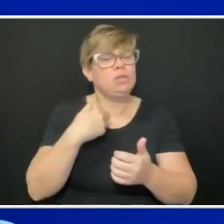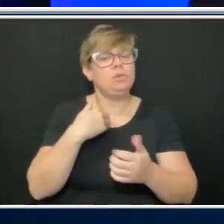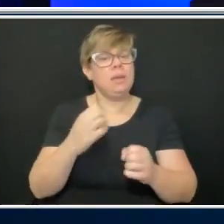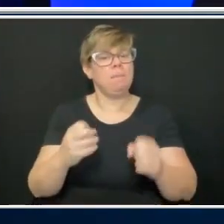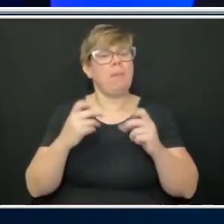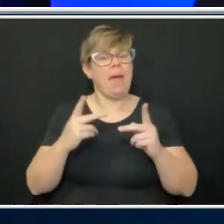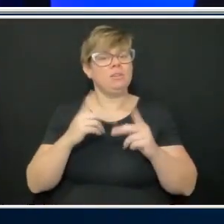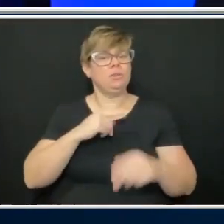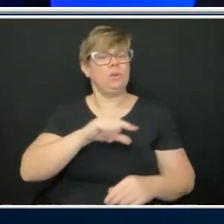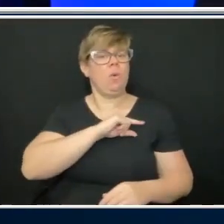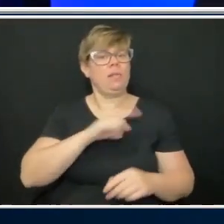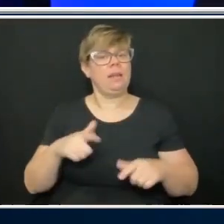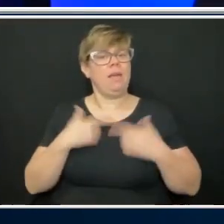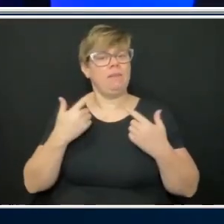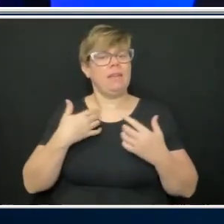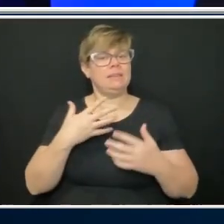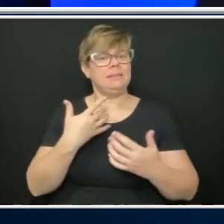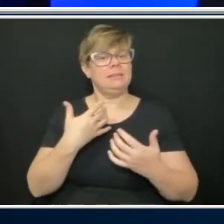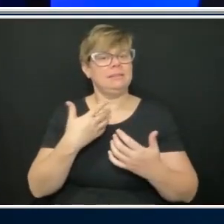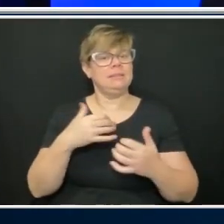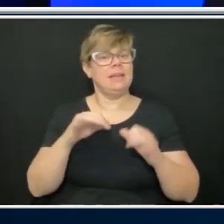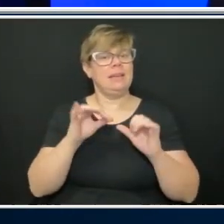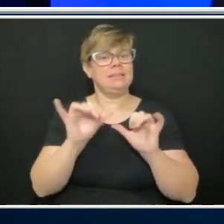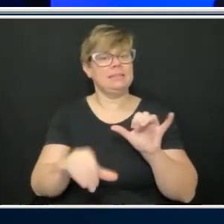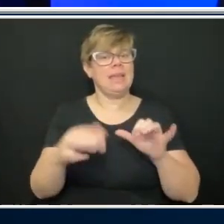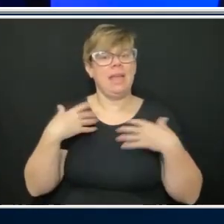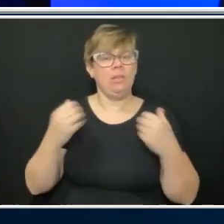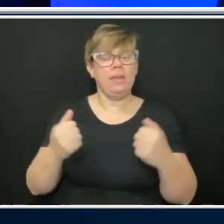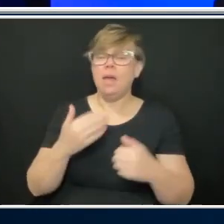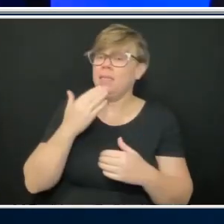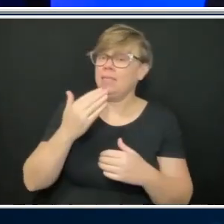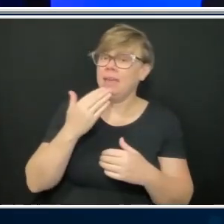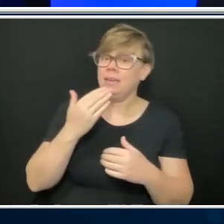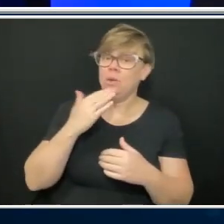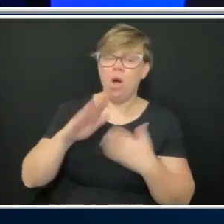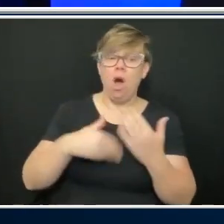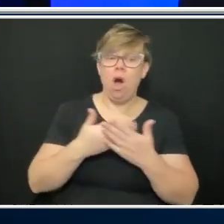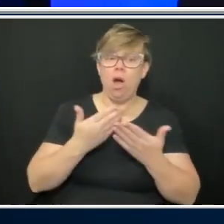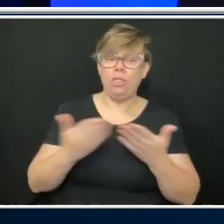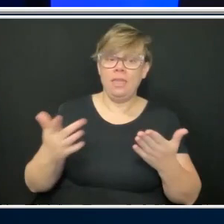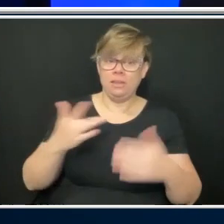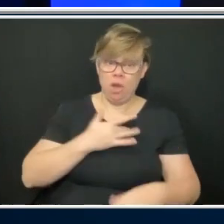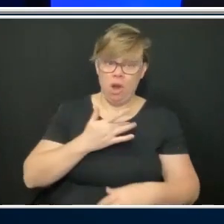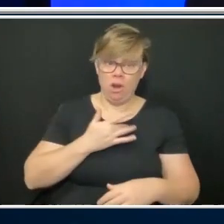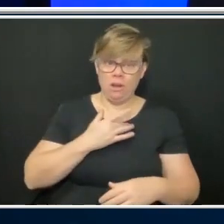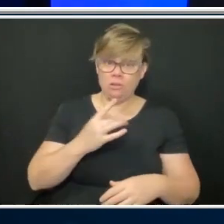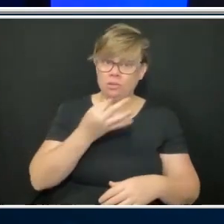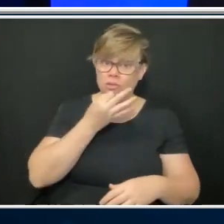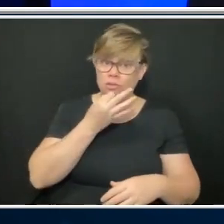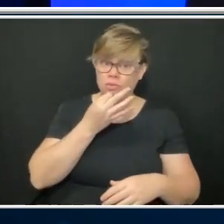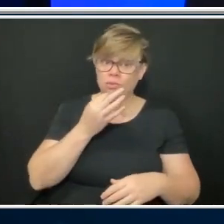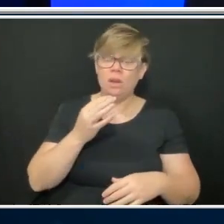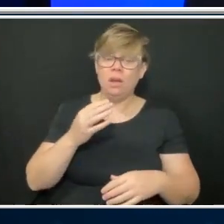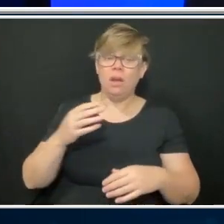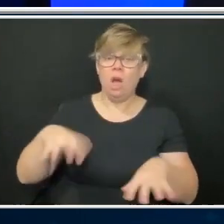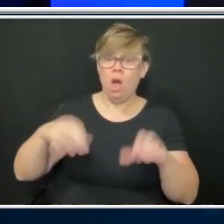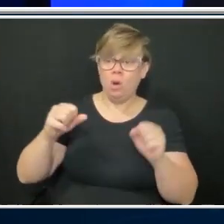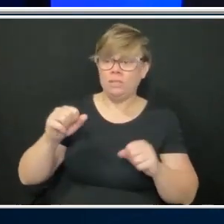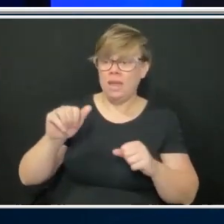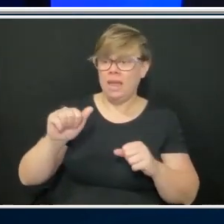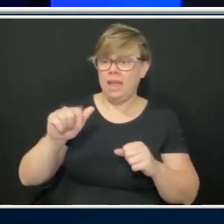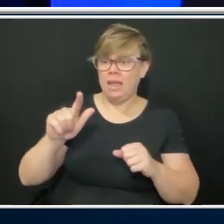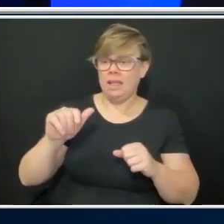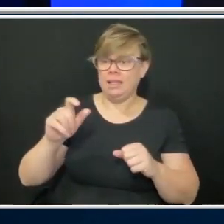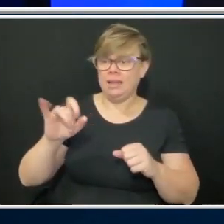stay healthy. Thank you, Dr. Hawkinson. All Things Heart is coming up here soon at 10 a.m. Host Alexis Del Cid joins us now with